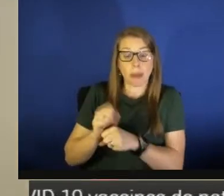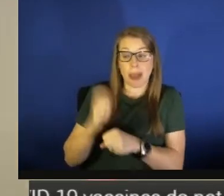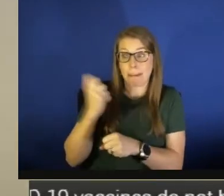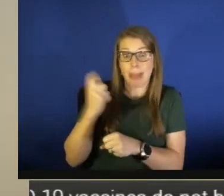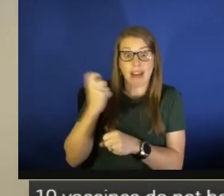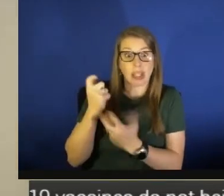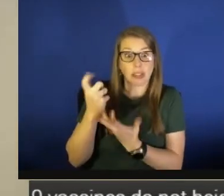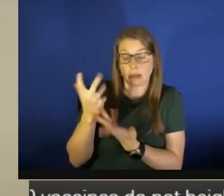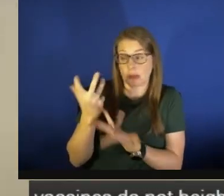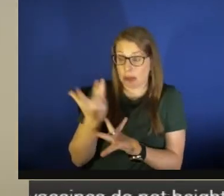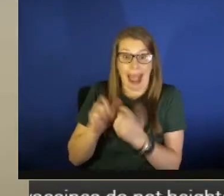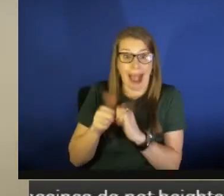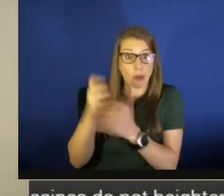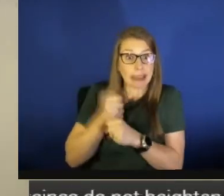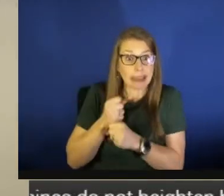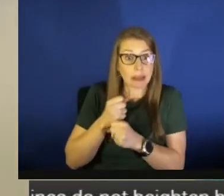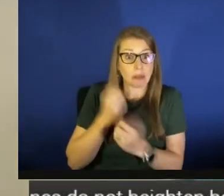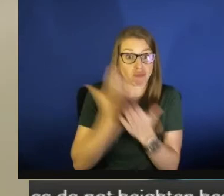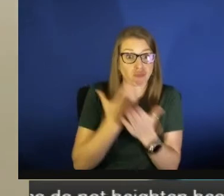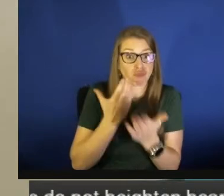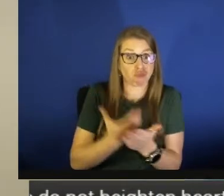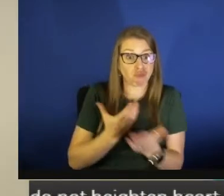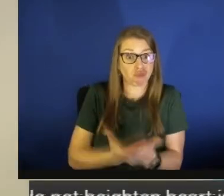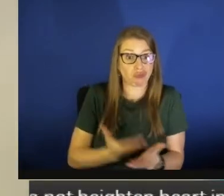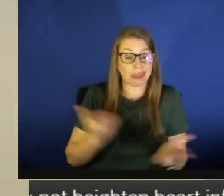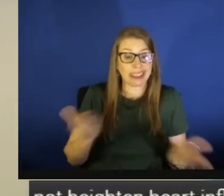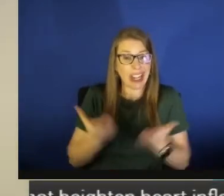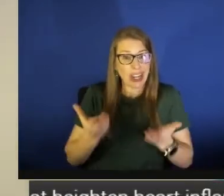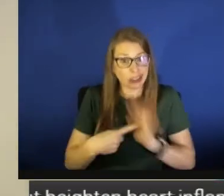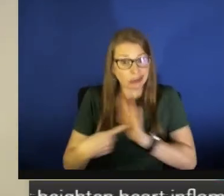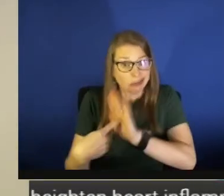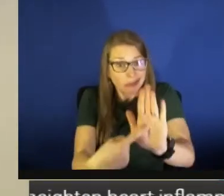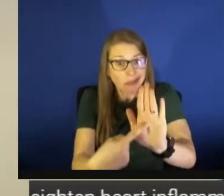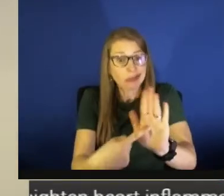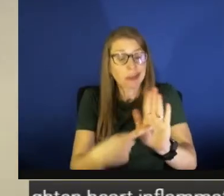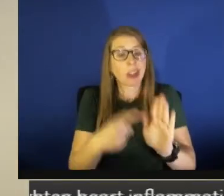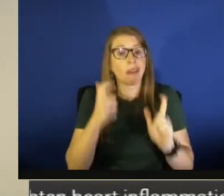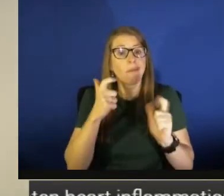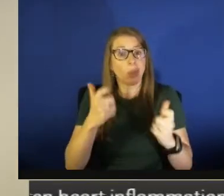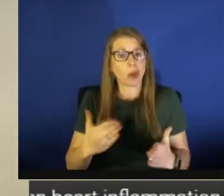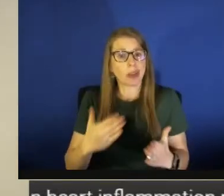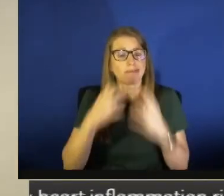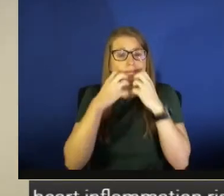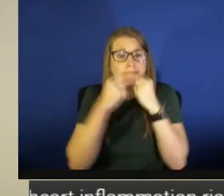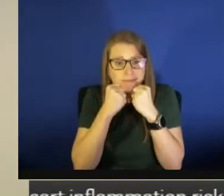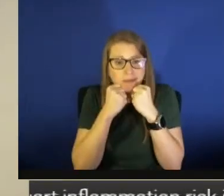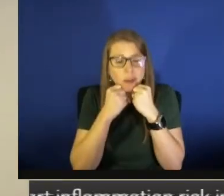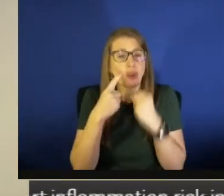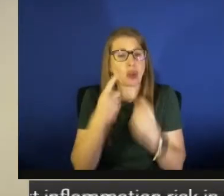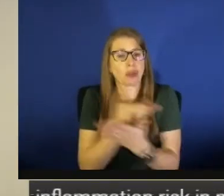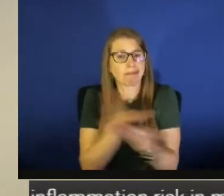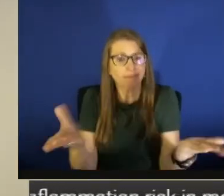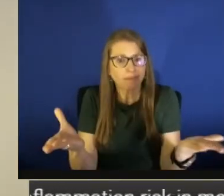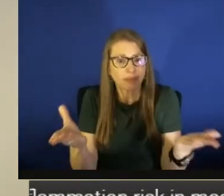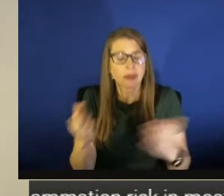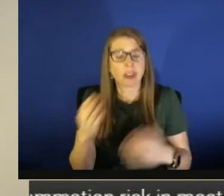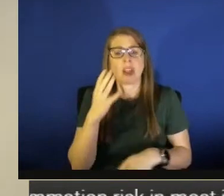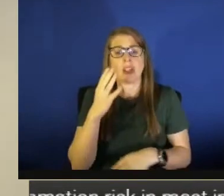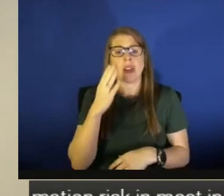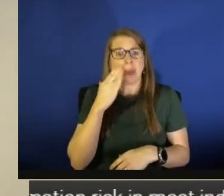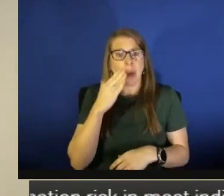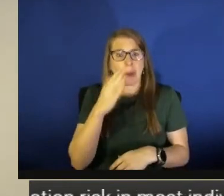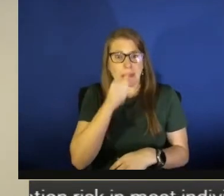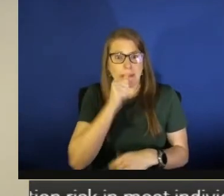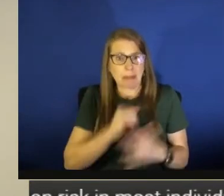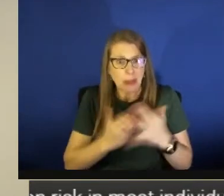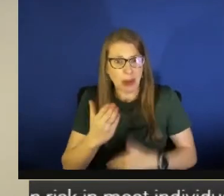just demonstrating proof of performance here, showing viewers that we cared about them and we knew what they were going through and that we're also with